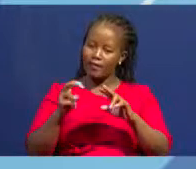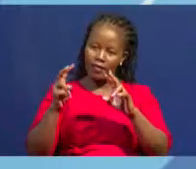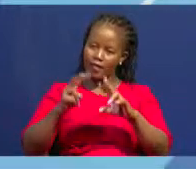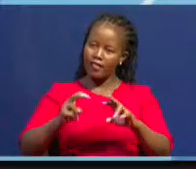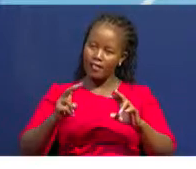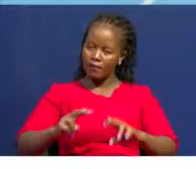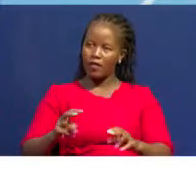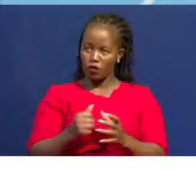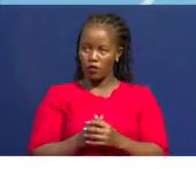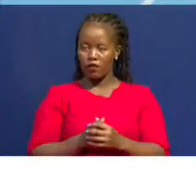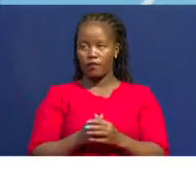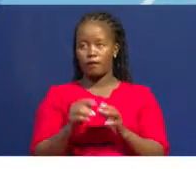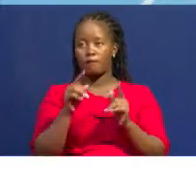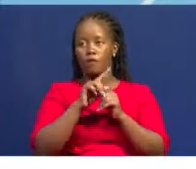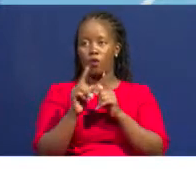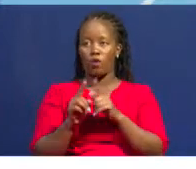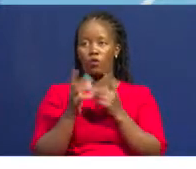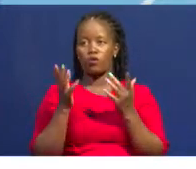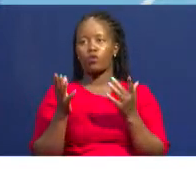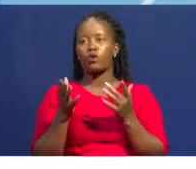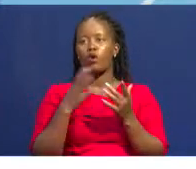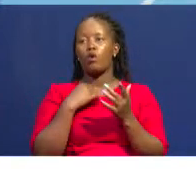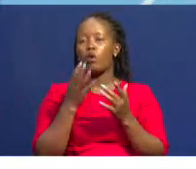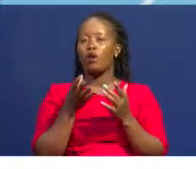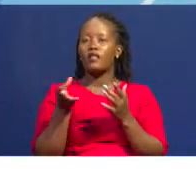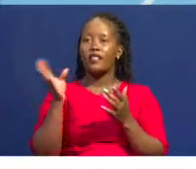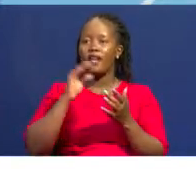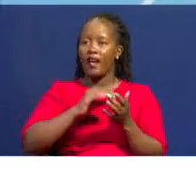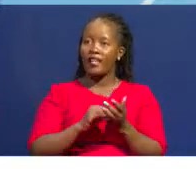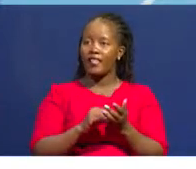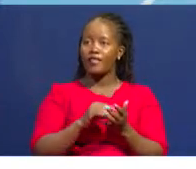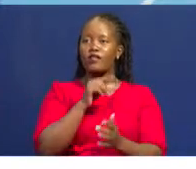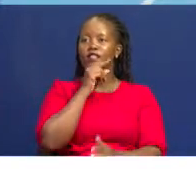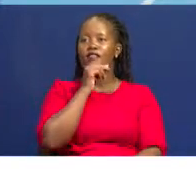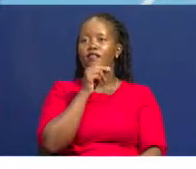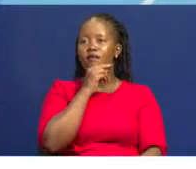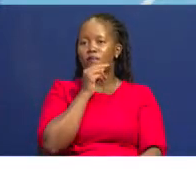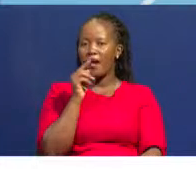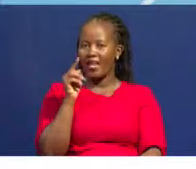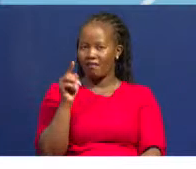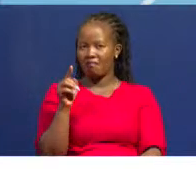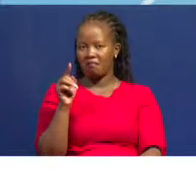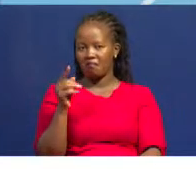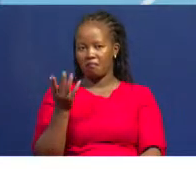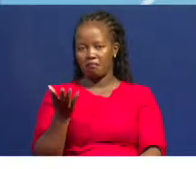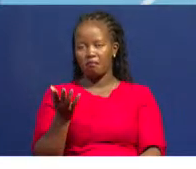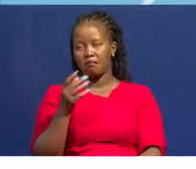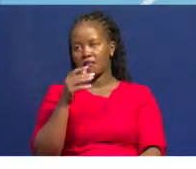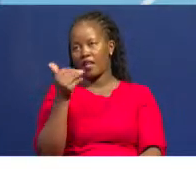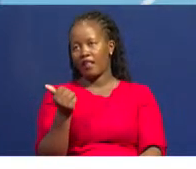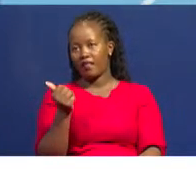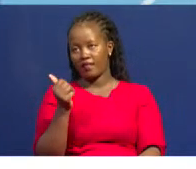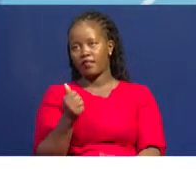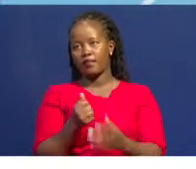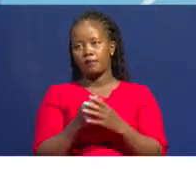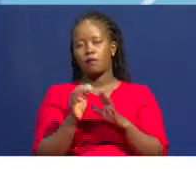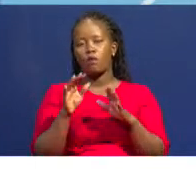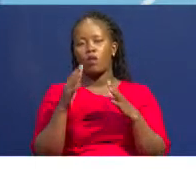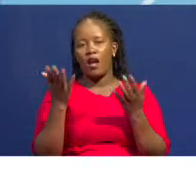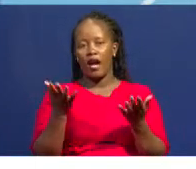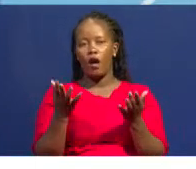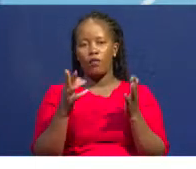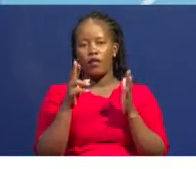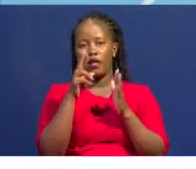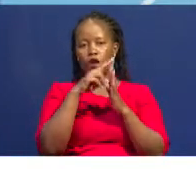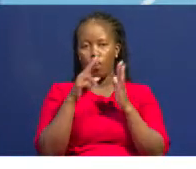that is why I want also want to go back to Mwenda, because actually we have been bashing him, on how effective current